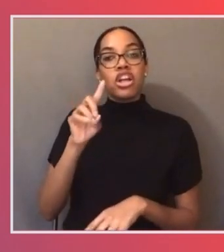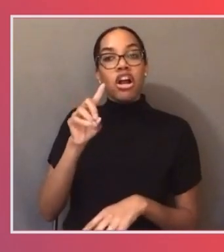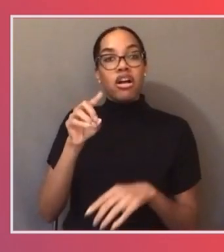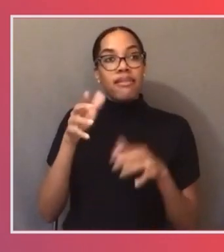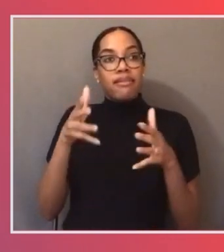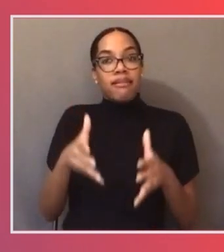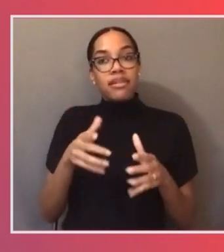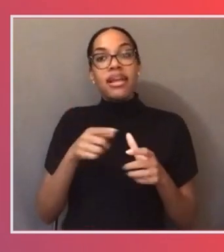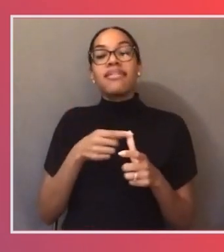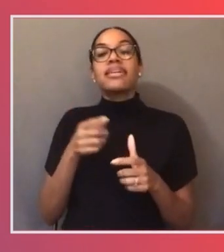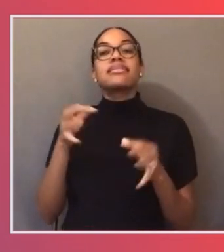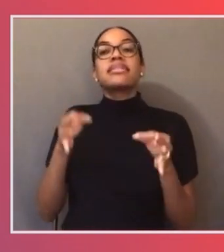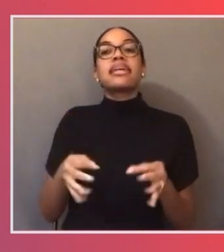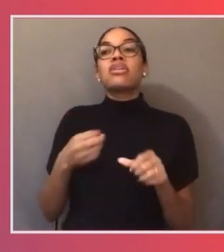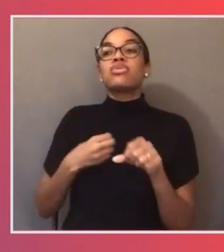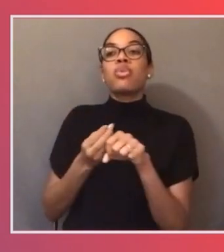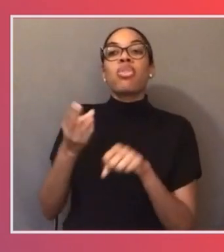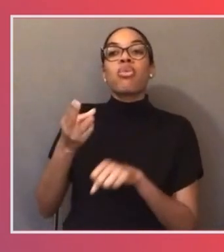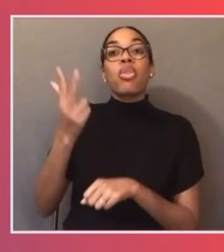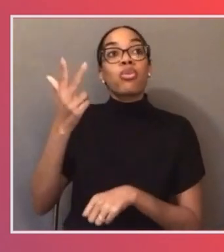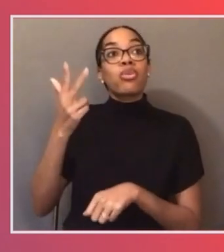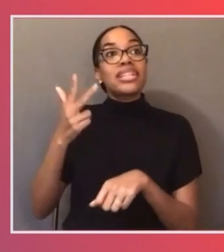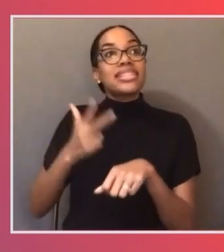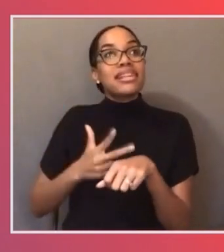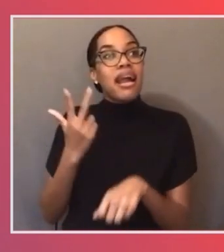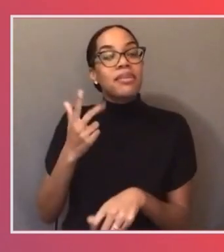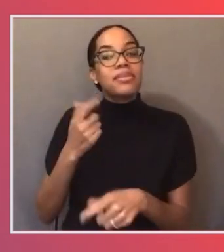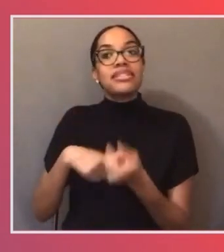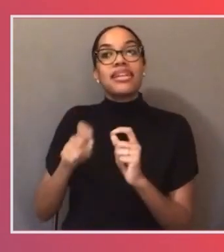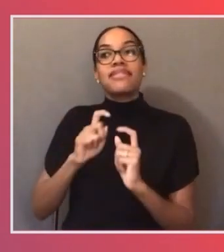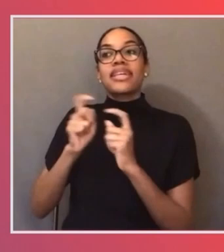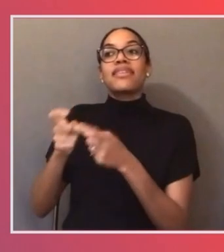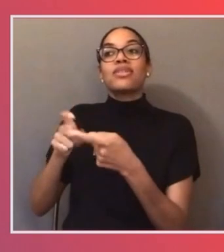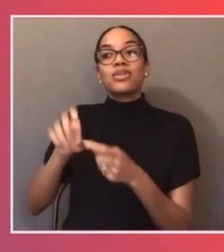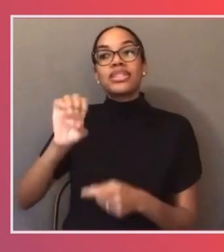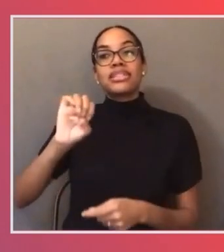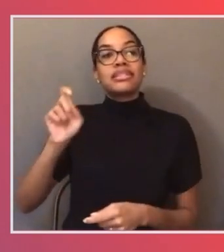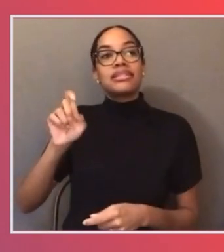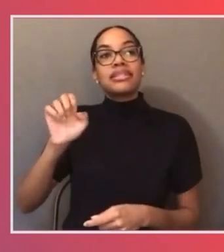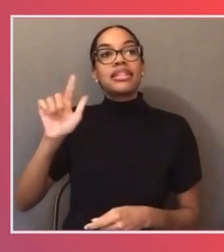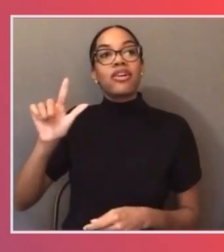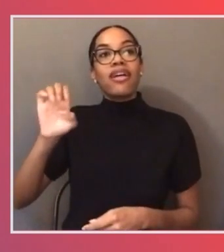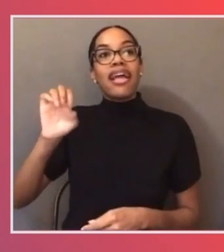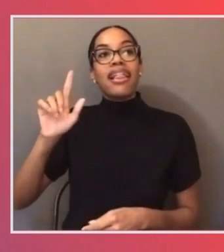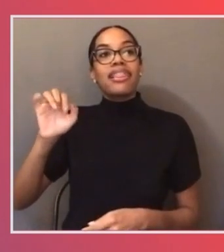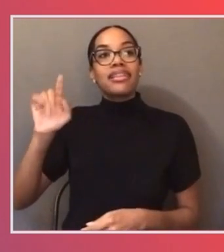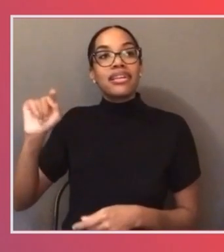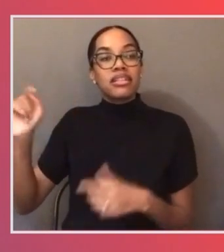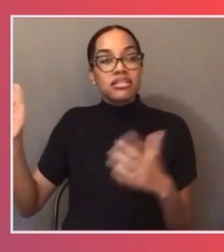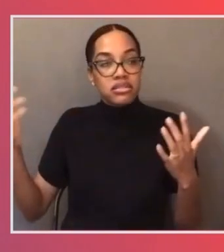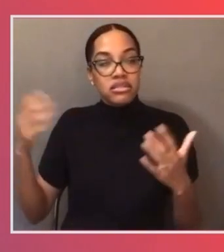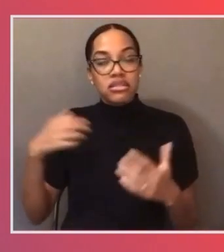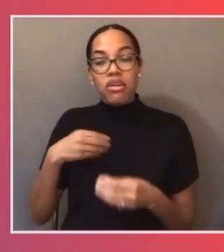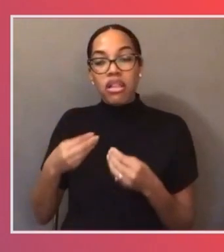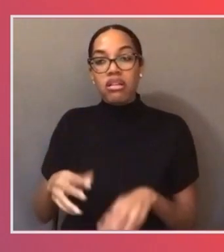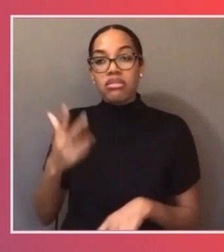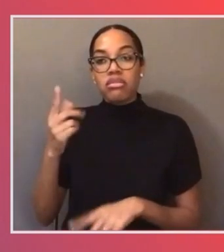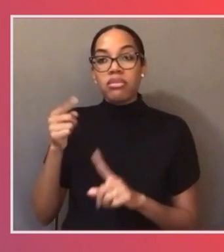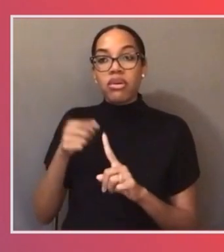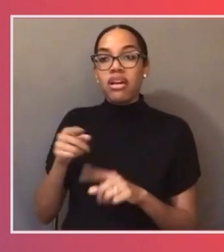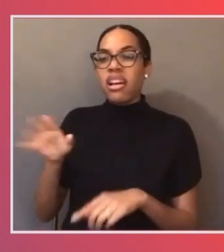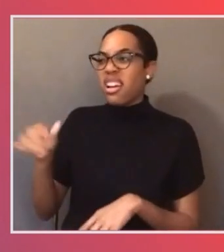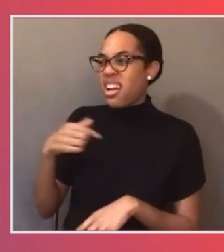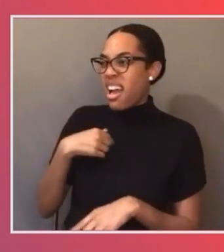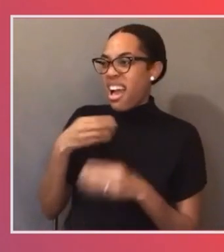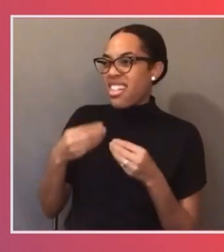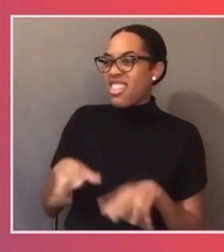So I hate the Cowboys. I squeaked out a win against you by 1 point, didn't I? Was it last week that I got you? Last week we played